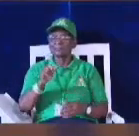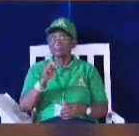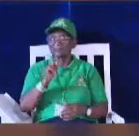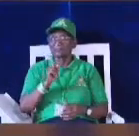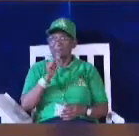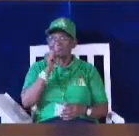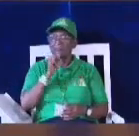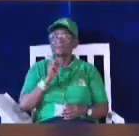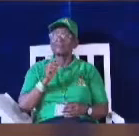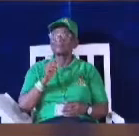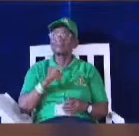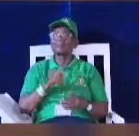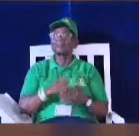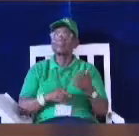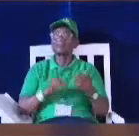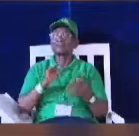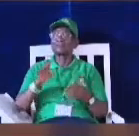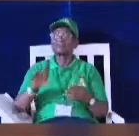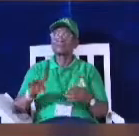What's the fine print?